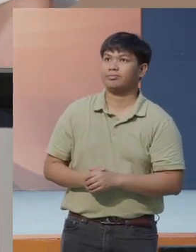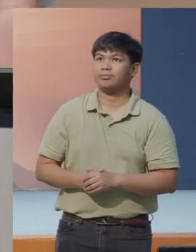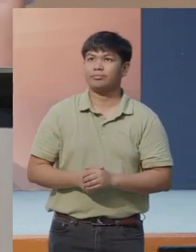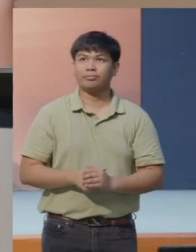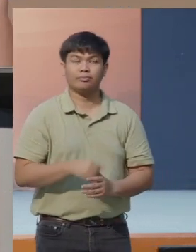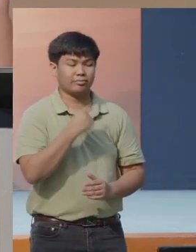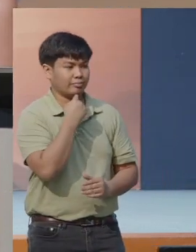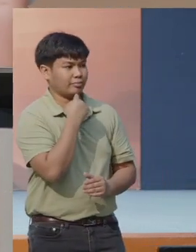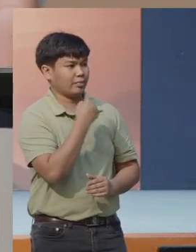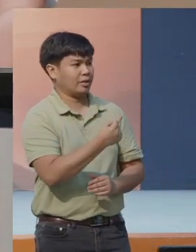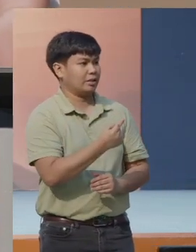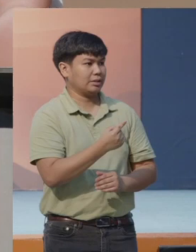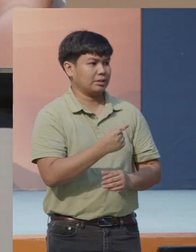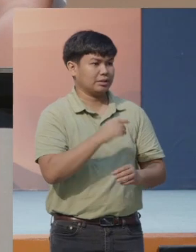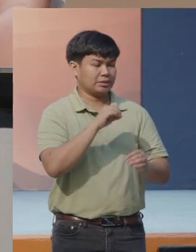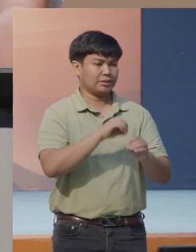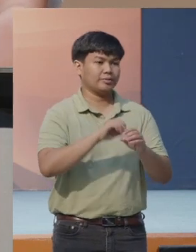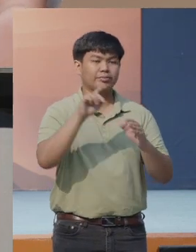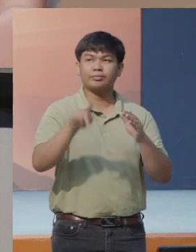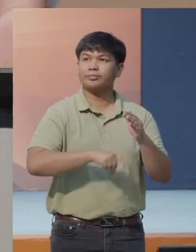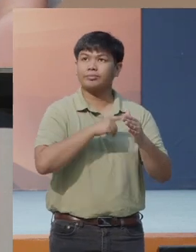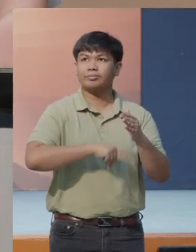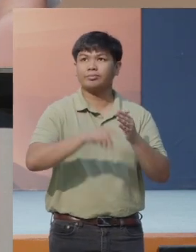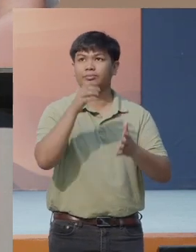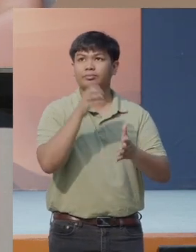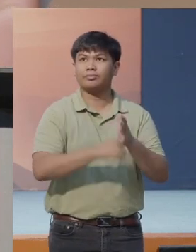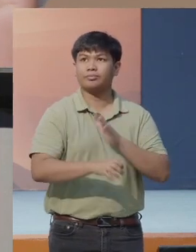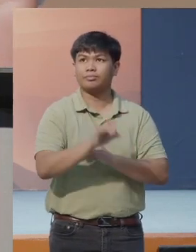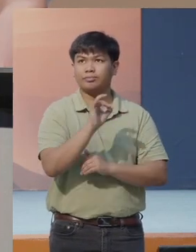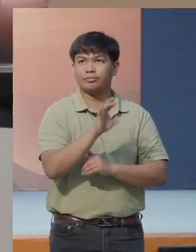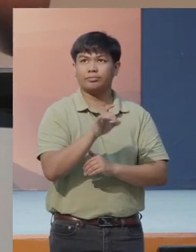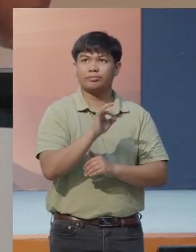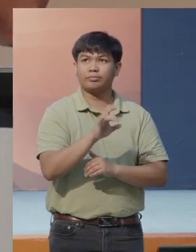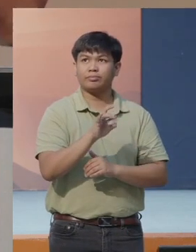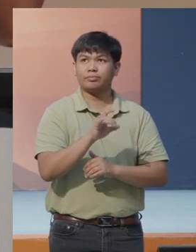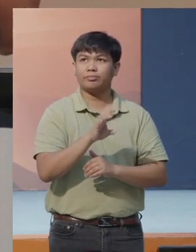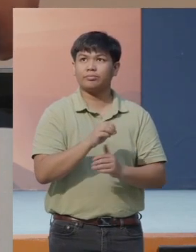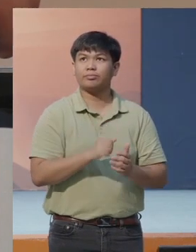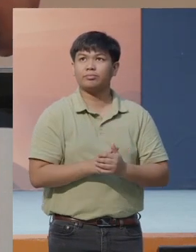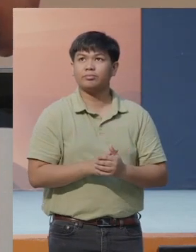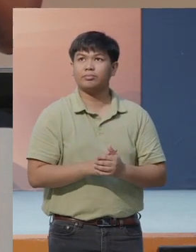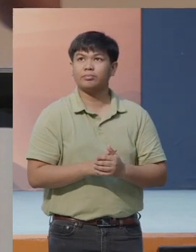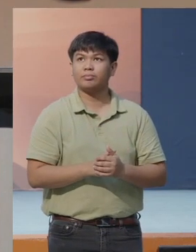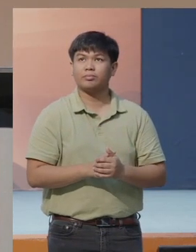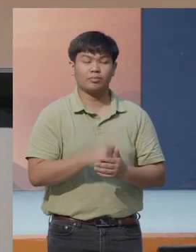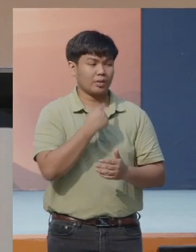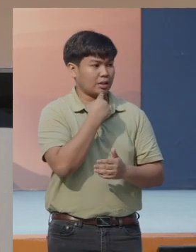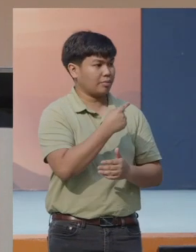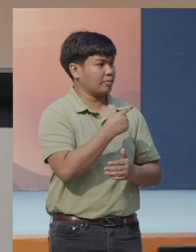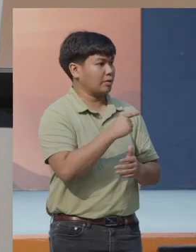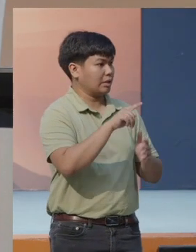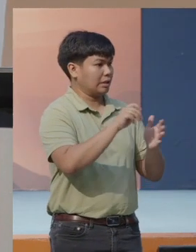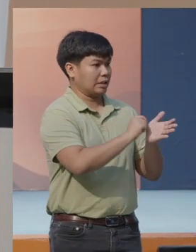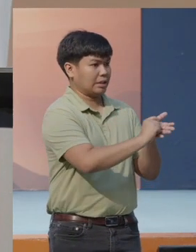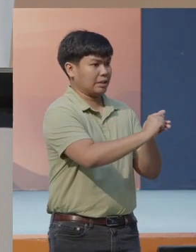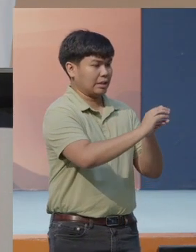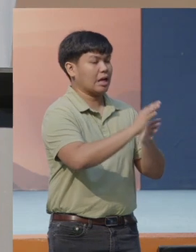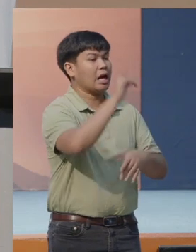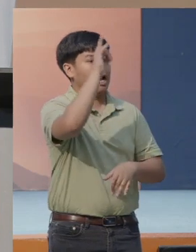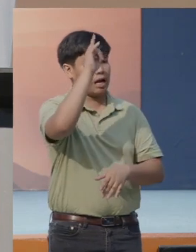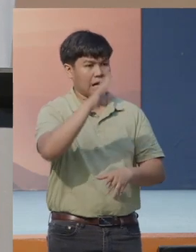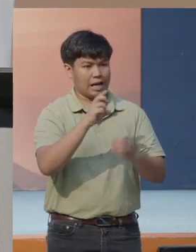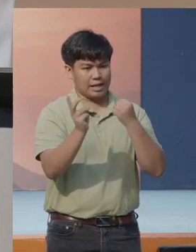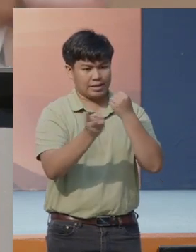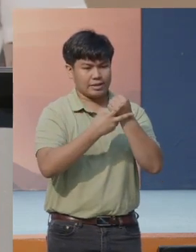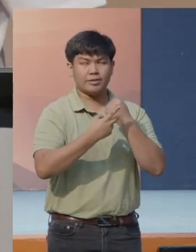Sabi nga, in Psalm 18:17-19, sabi nung psalmist, He rescued me from